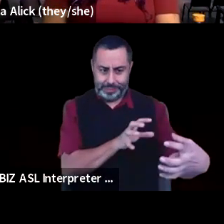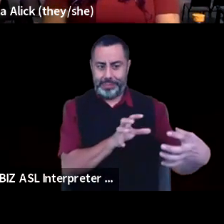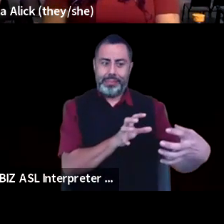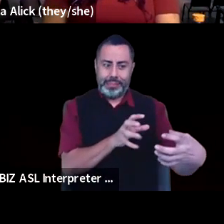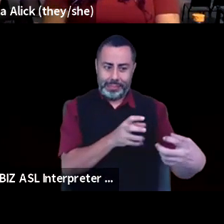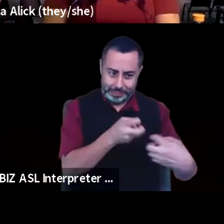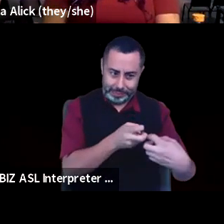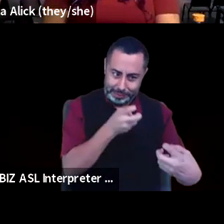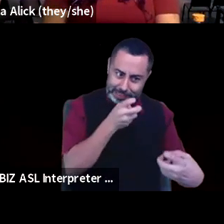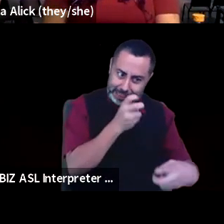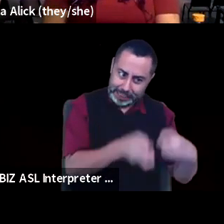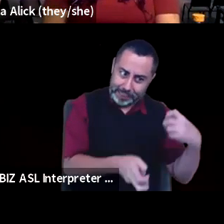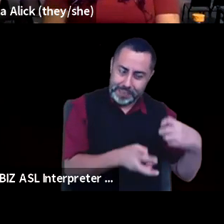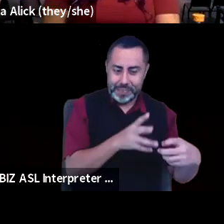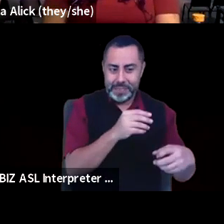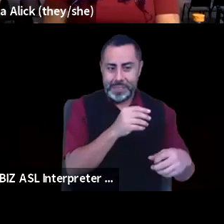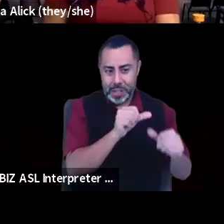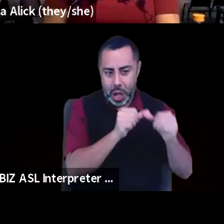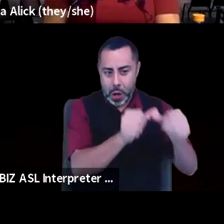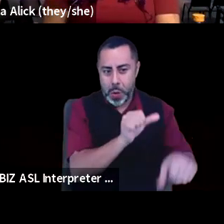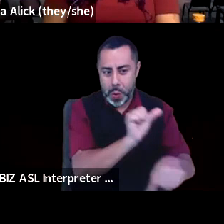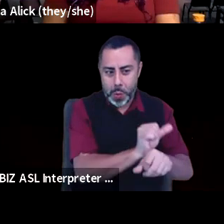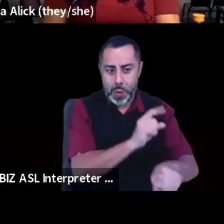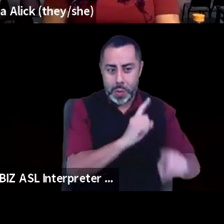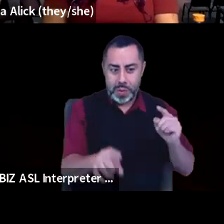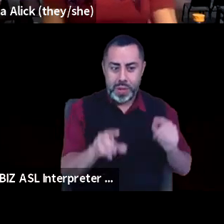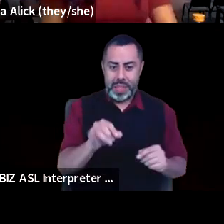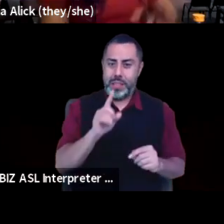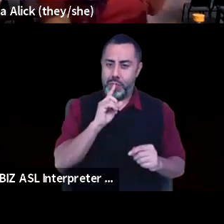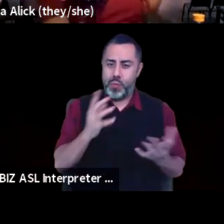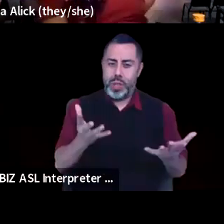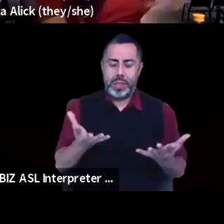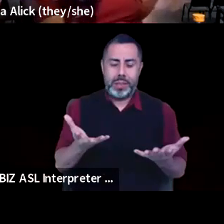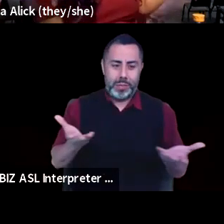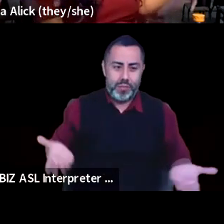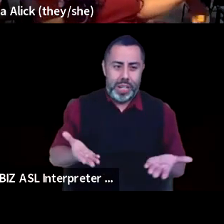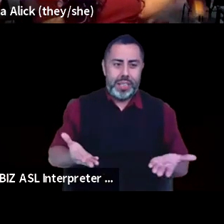but is definitely present for me in this time.